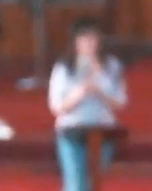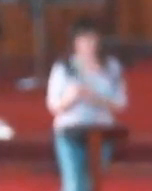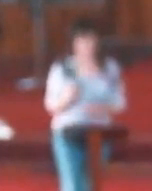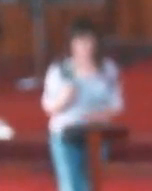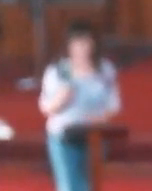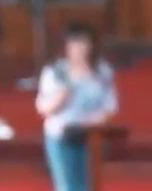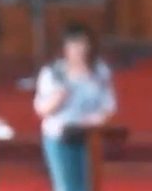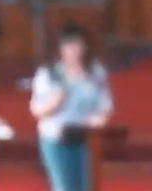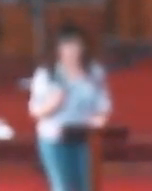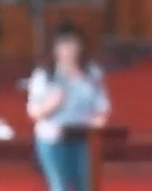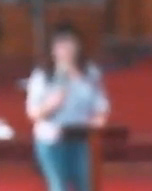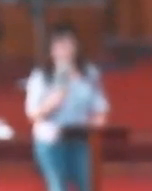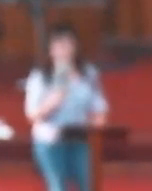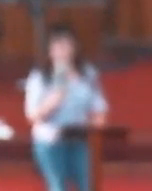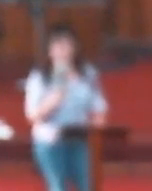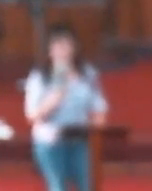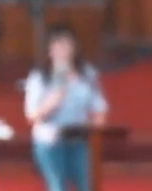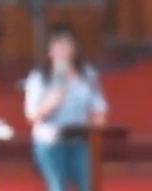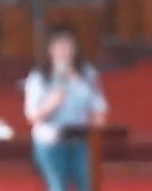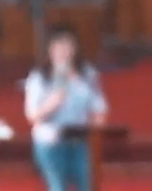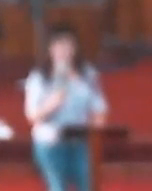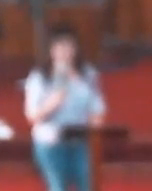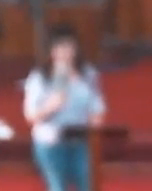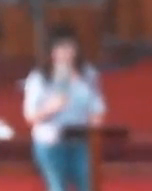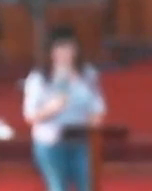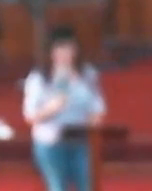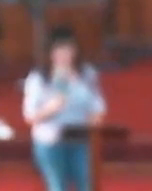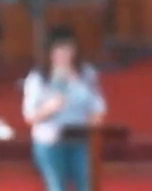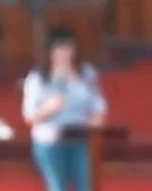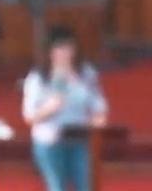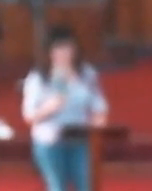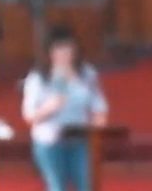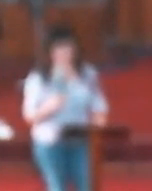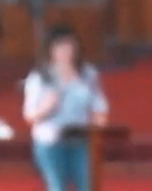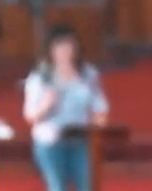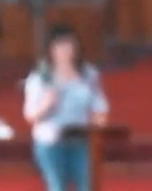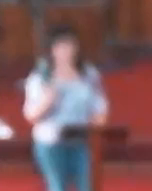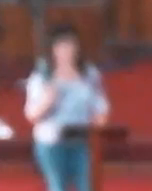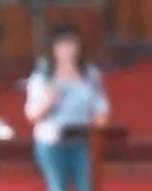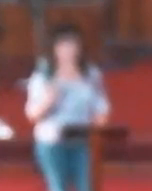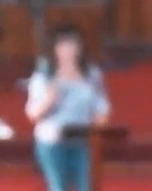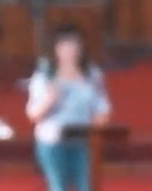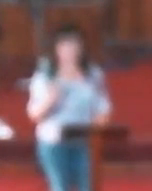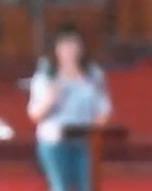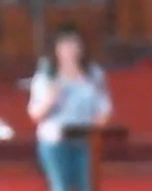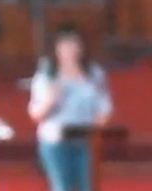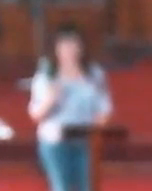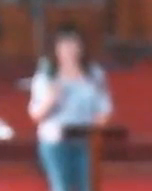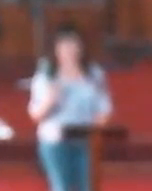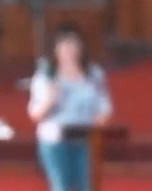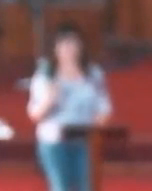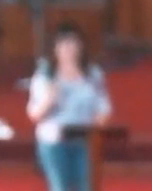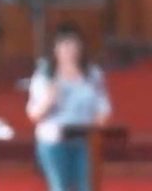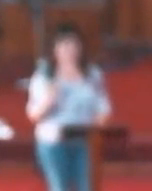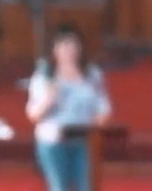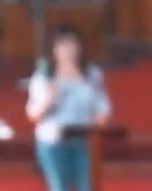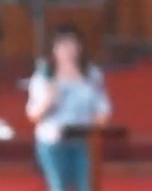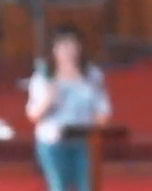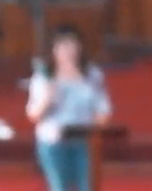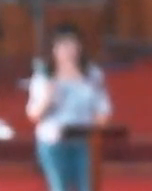nos hemos atado, nos hemos enredado. And also our words can entangle us. ¿Qué más? ¿Qué otros pasajes se usan para hablar de